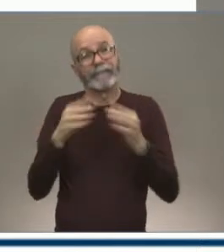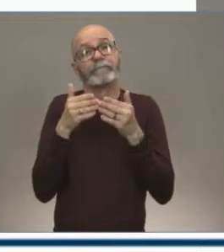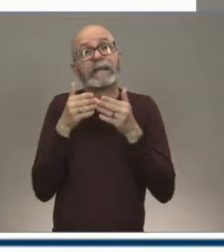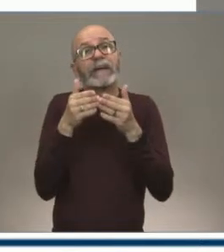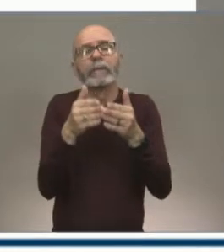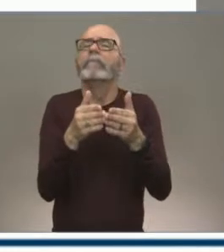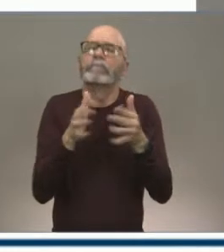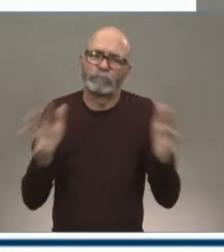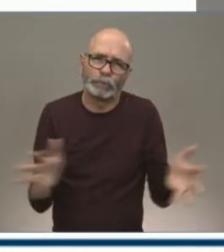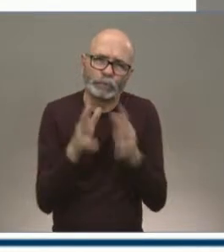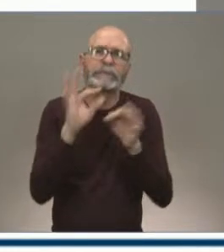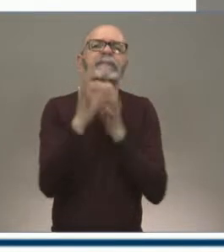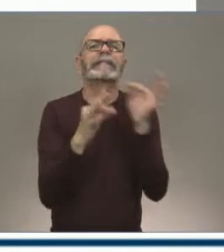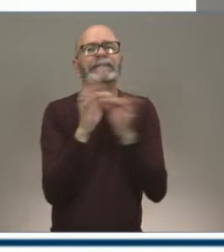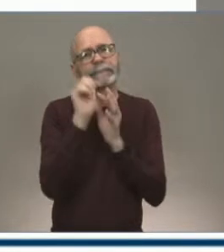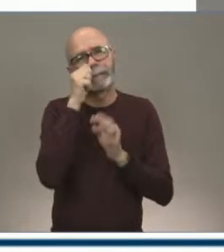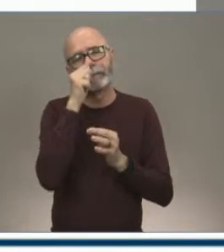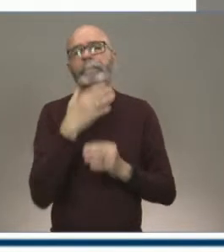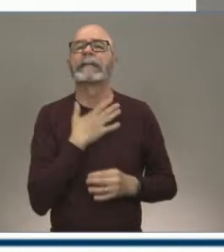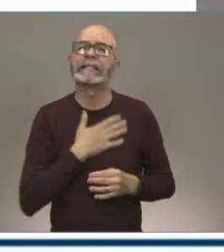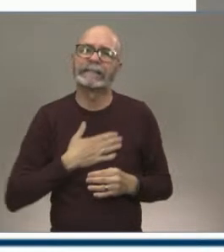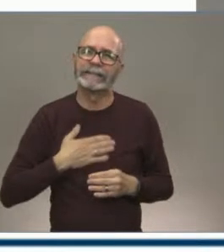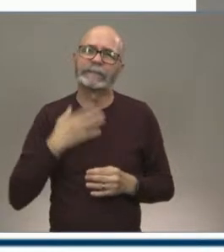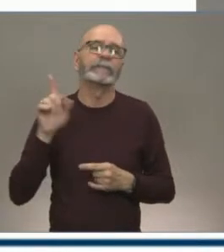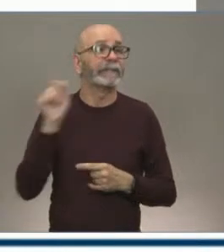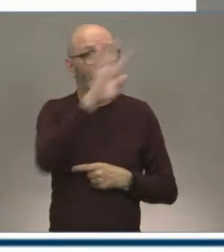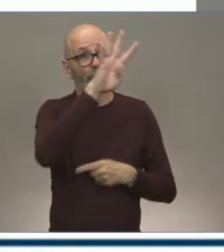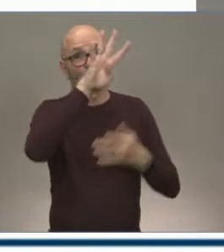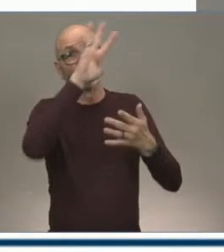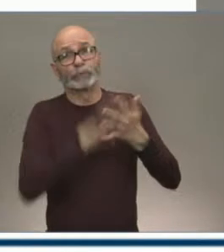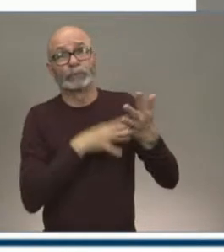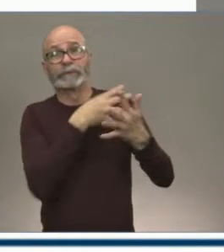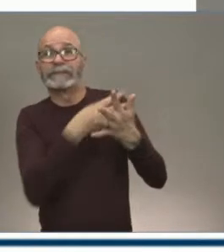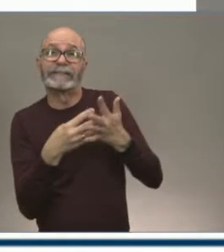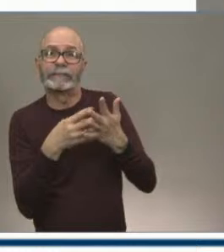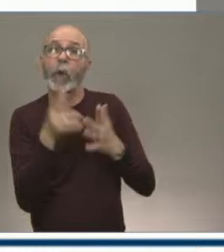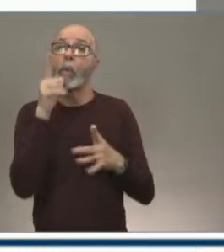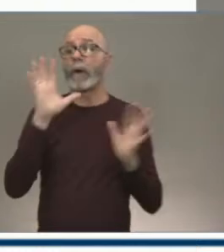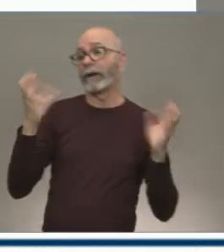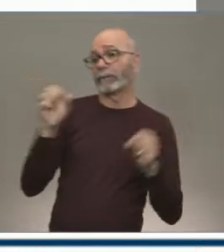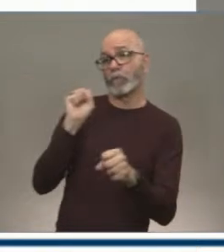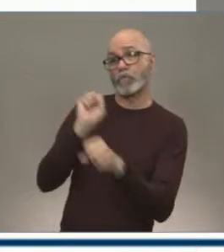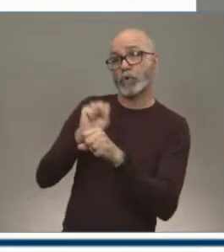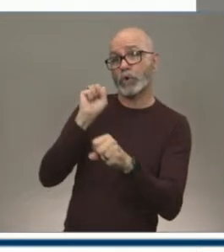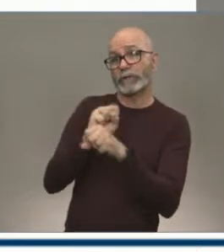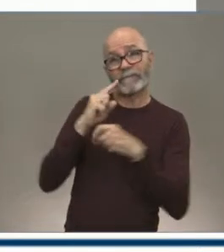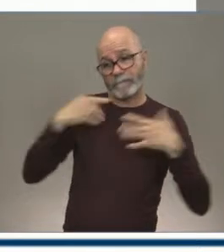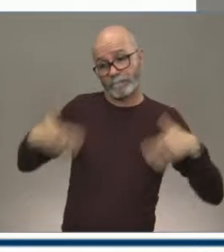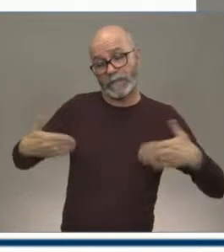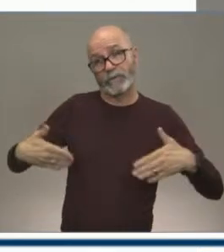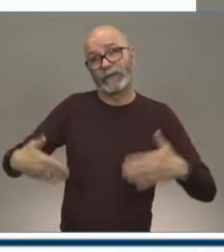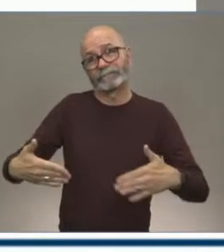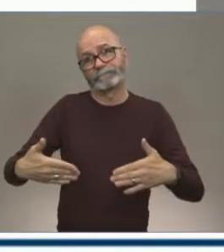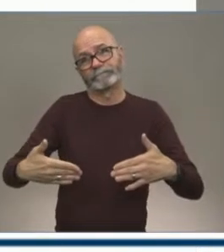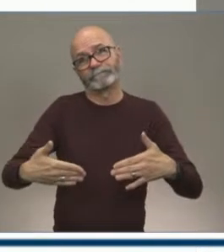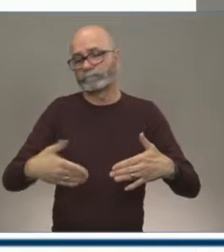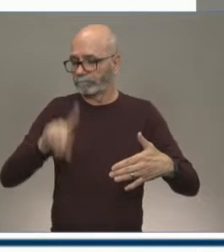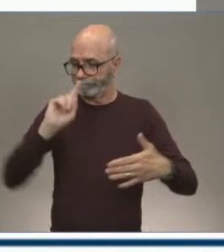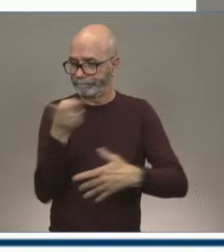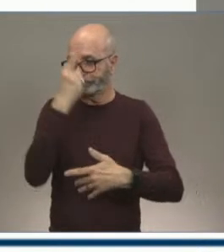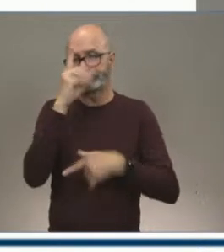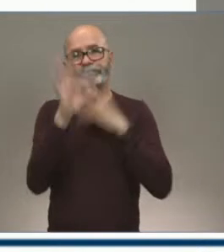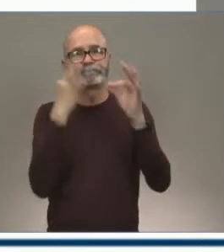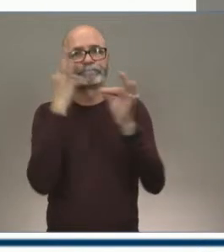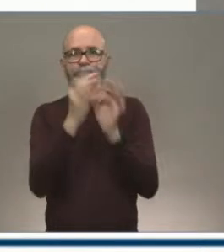be working in a schedule testing the crew on those ferry ships as well. Testing remains a key part of our defense